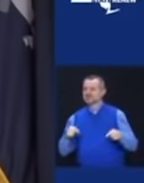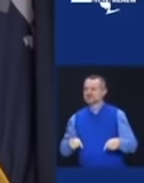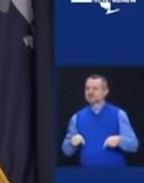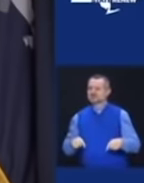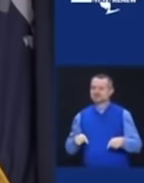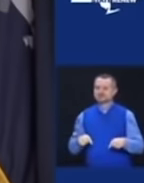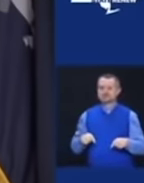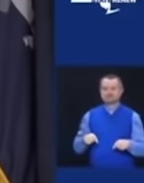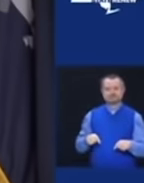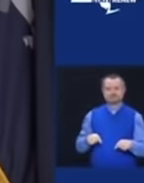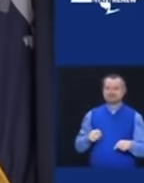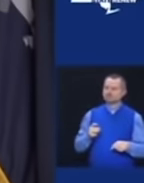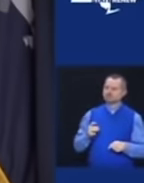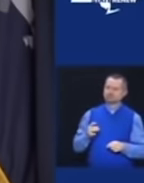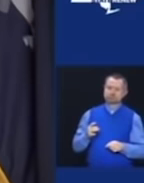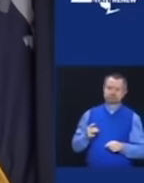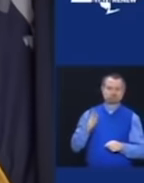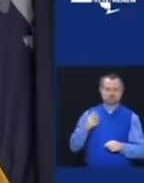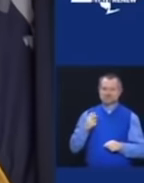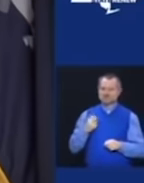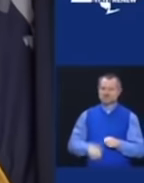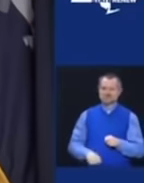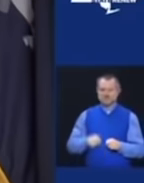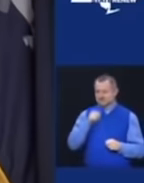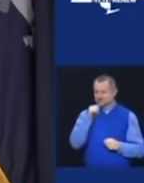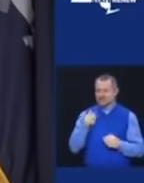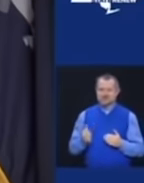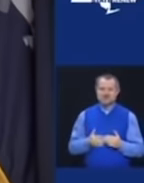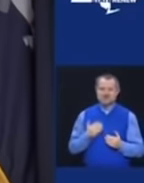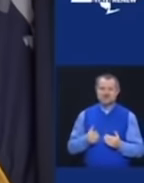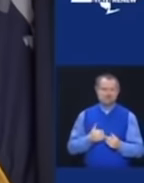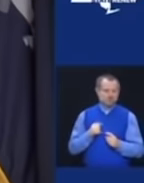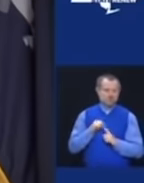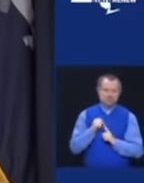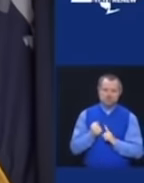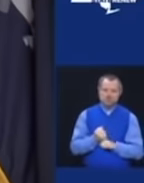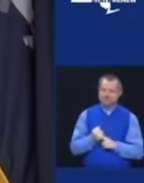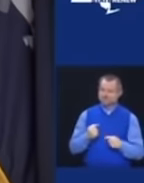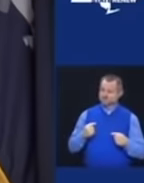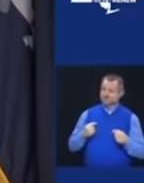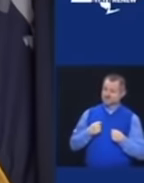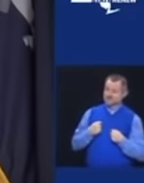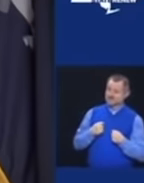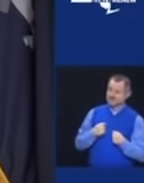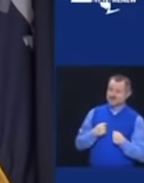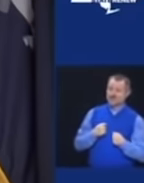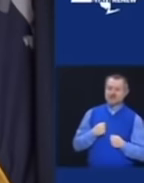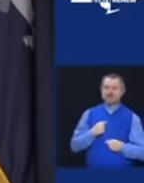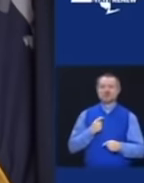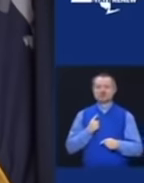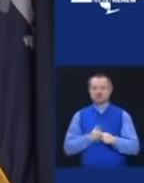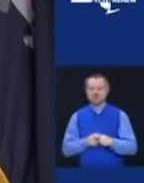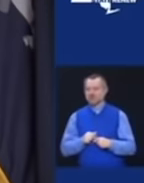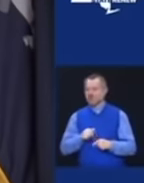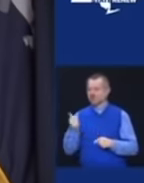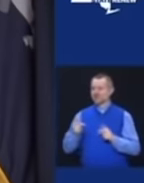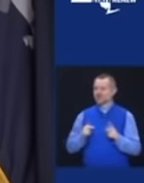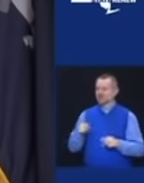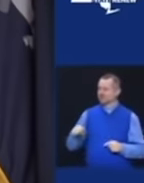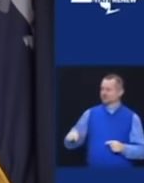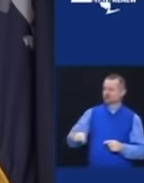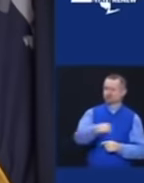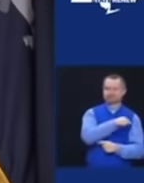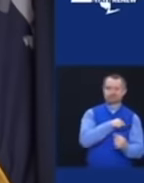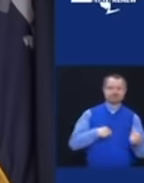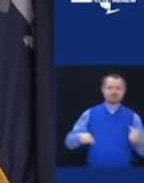difficult situation for me as well as other people. And I've learned